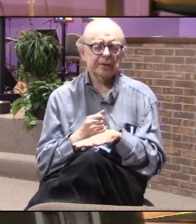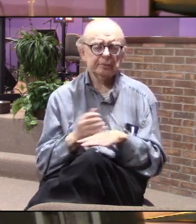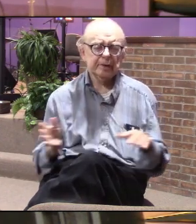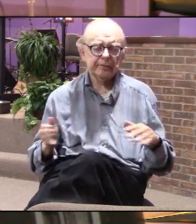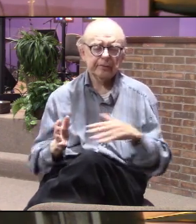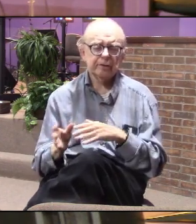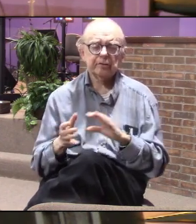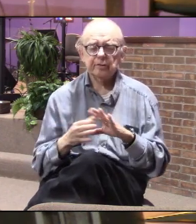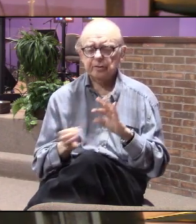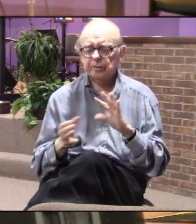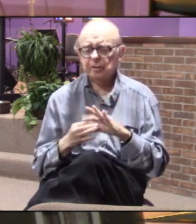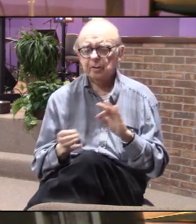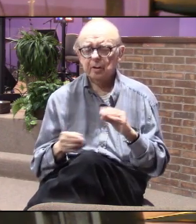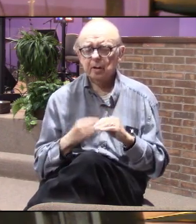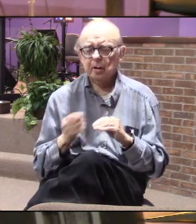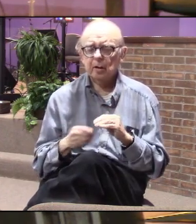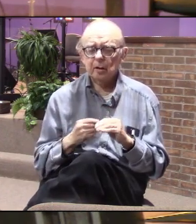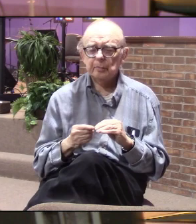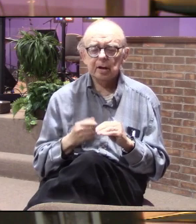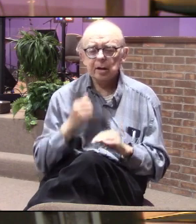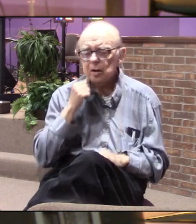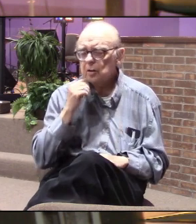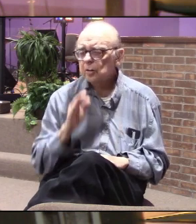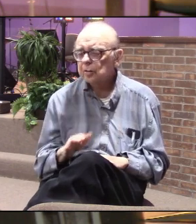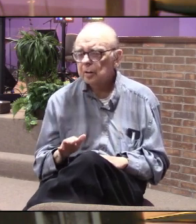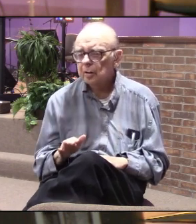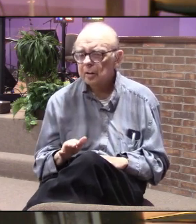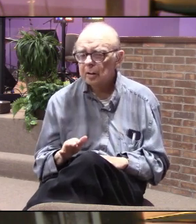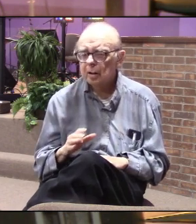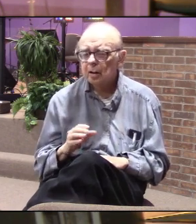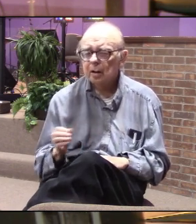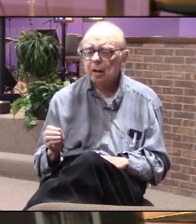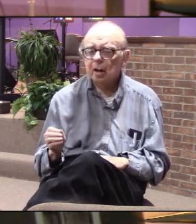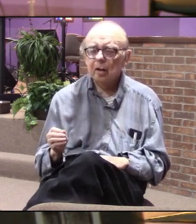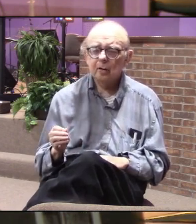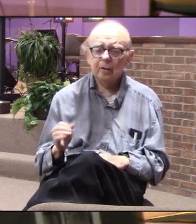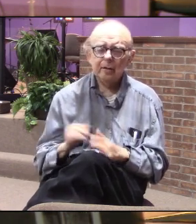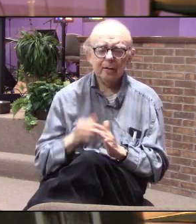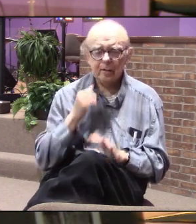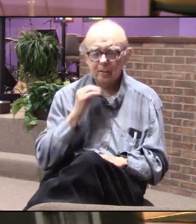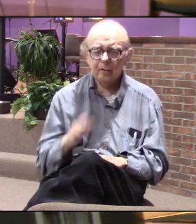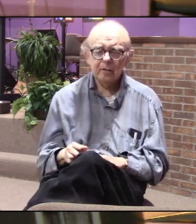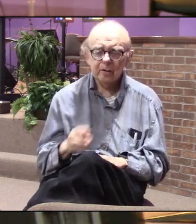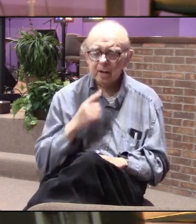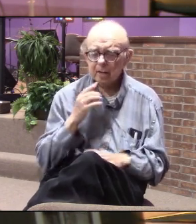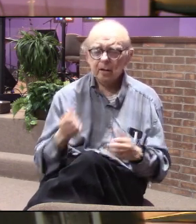story about a little girl, and this little girl was